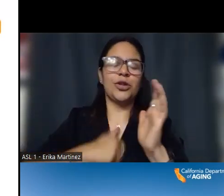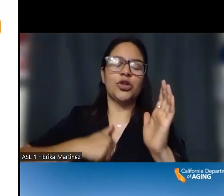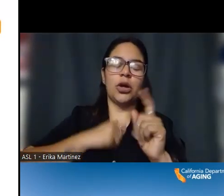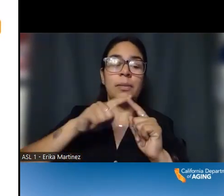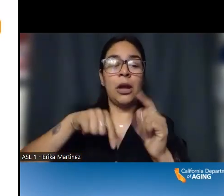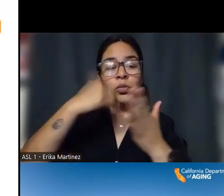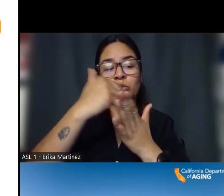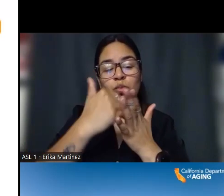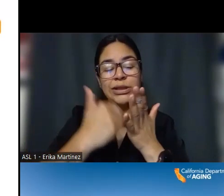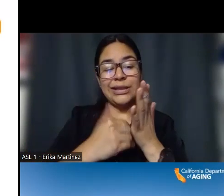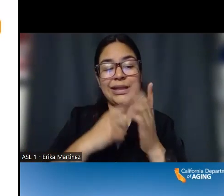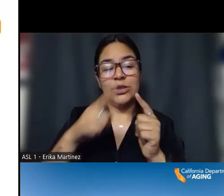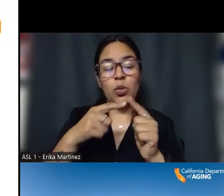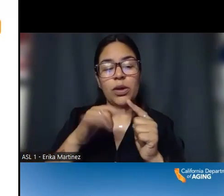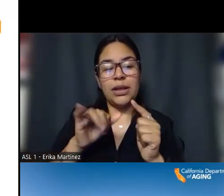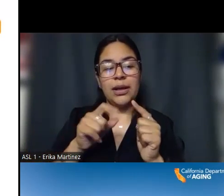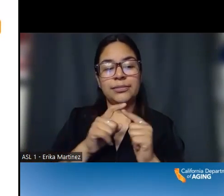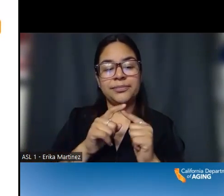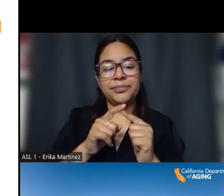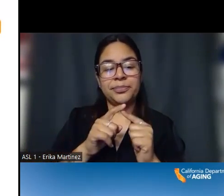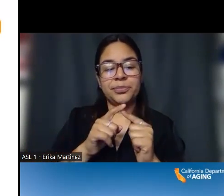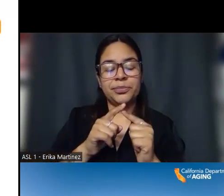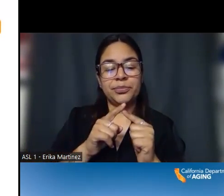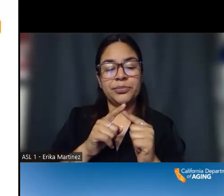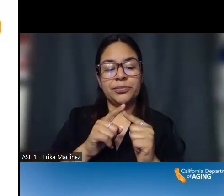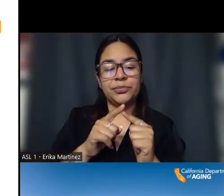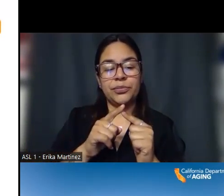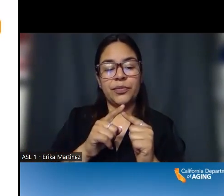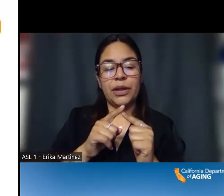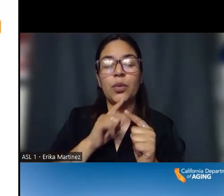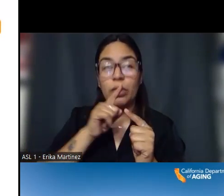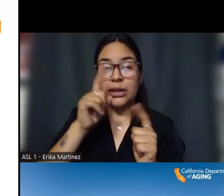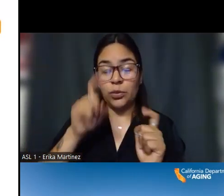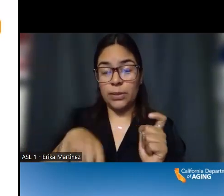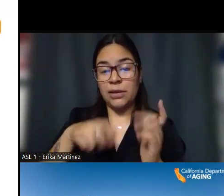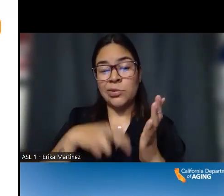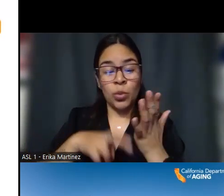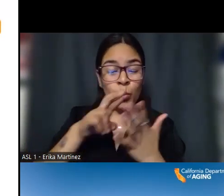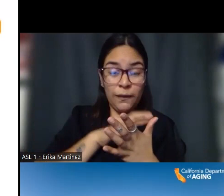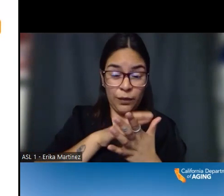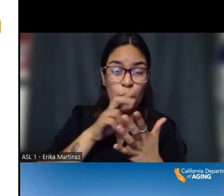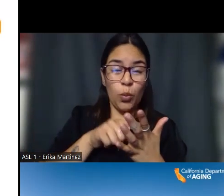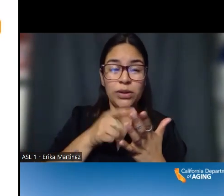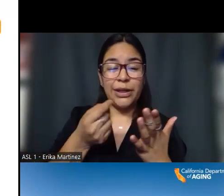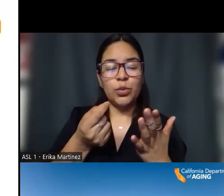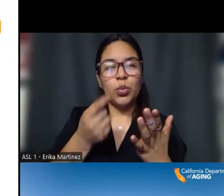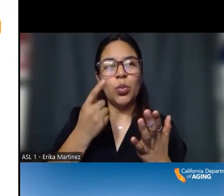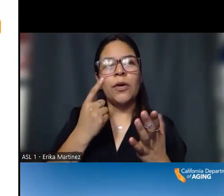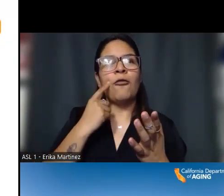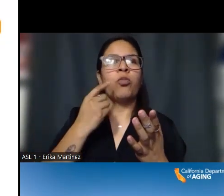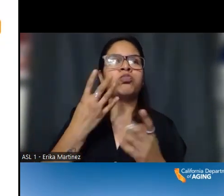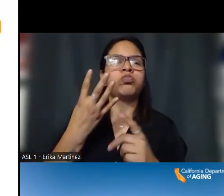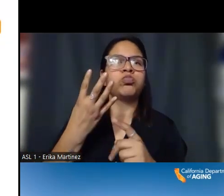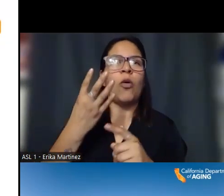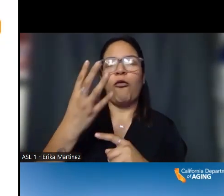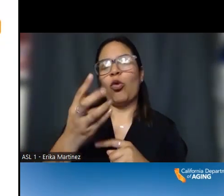interdisciplinary team meetings for all of these, part of the statute says that we must review the intervention on a quarterly basis. So once